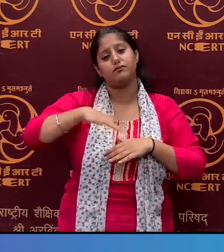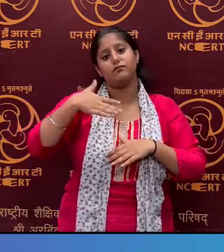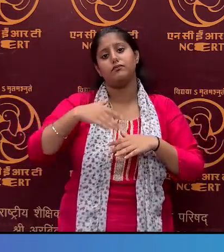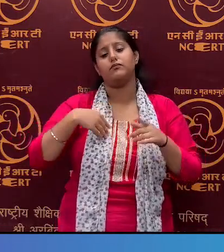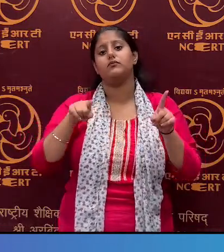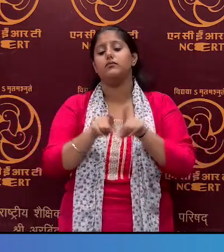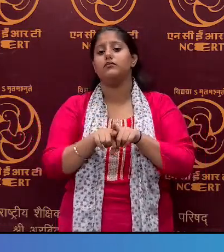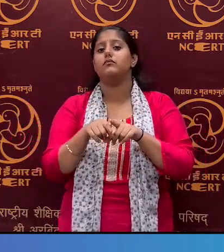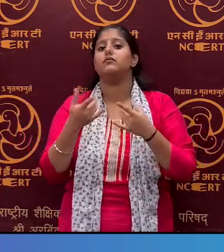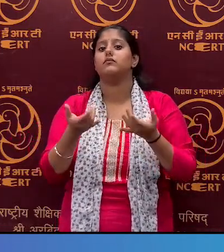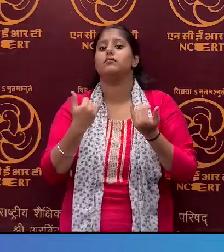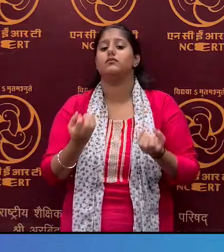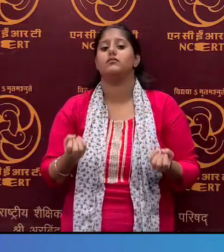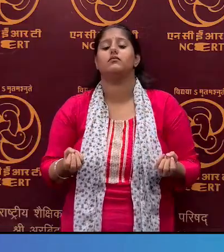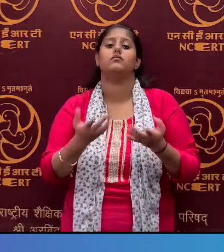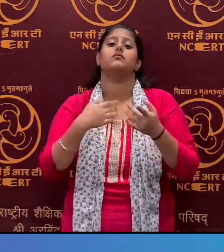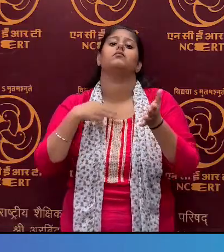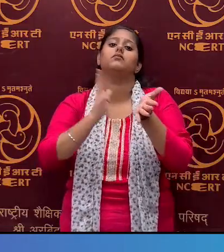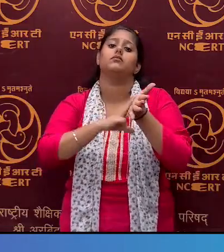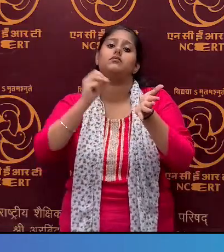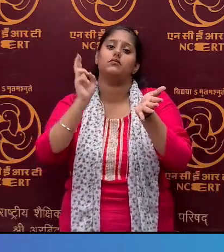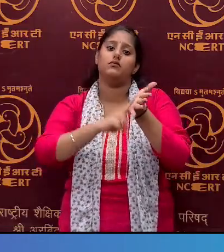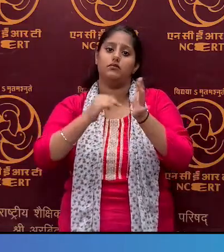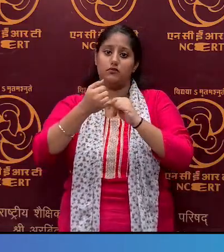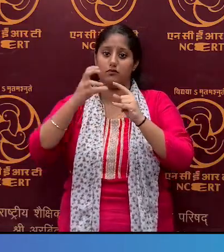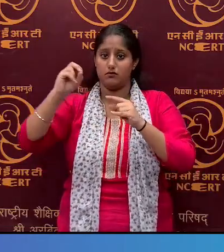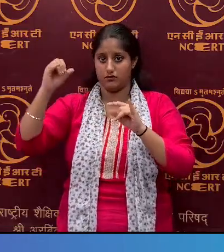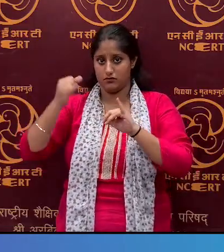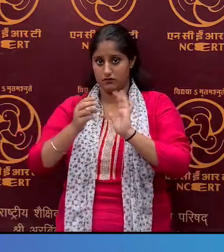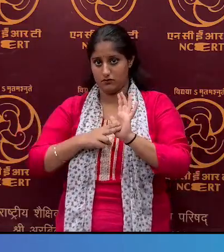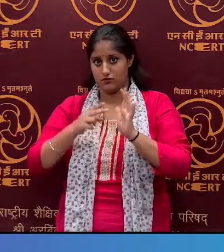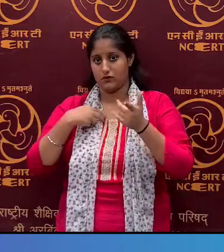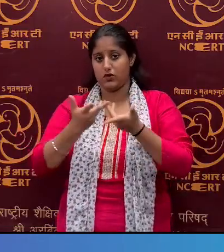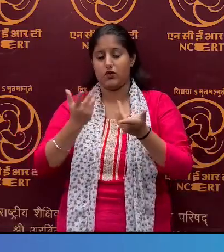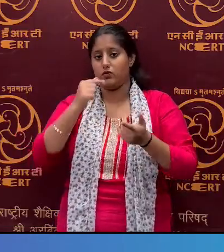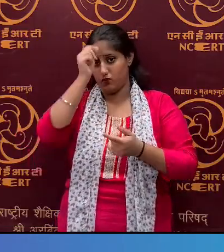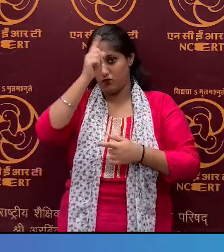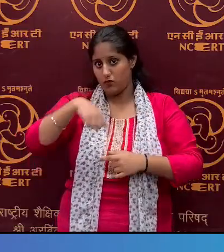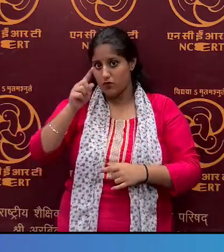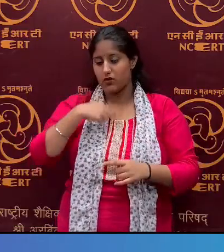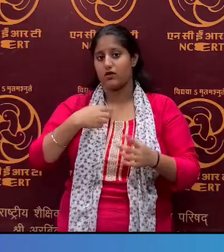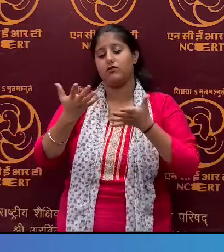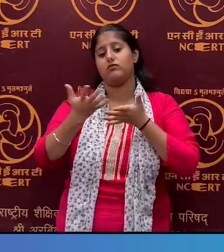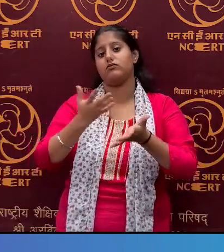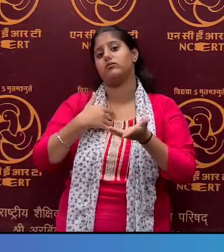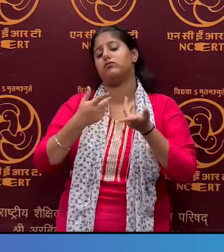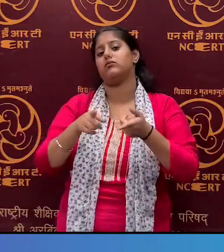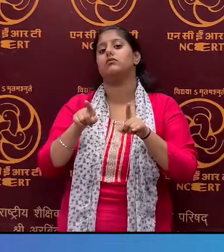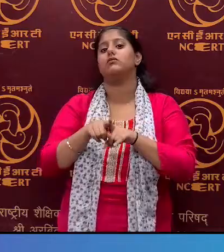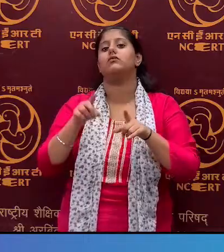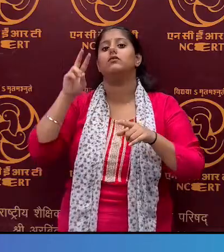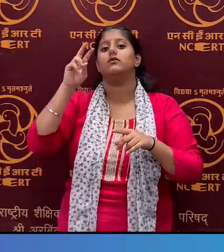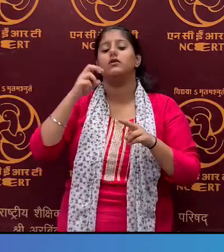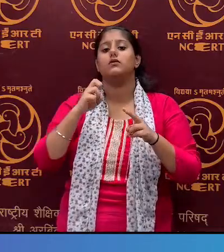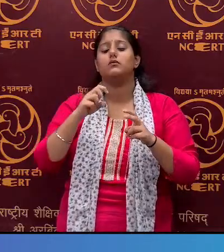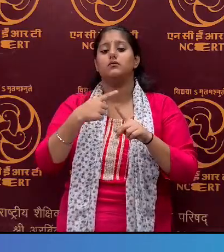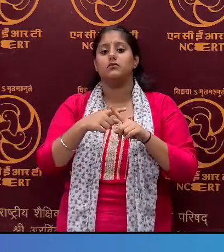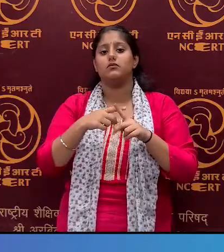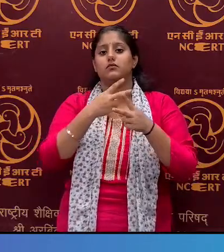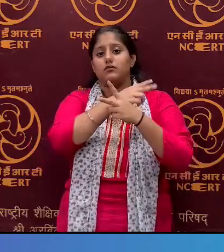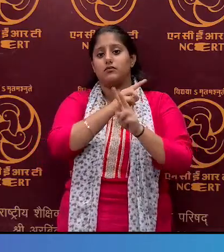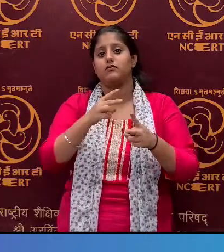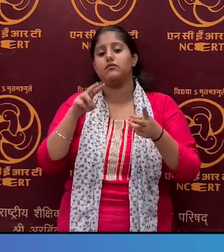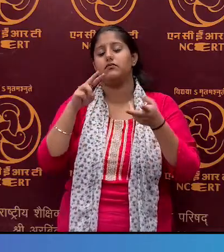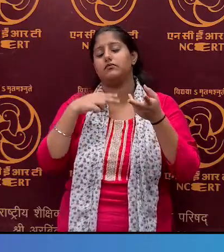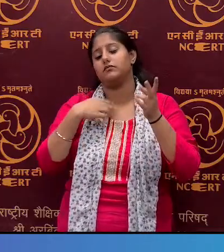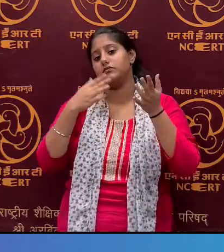We are going to start about the monsoon. It helps us to understand why Indians talk about monsoon of type of climate